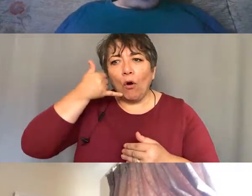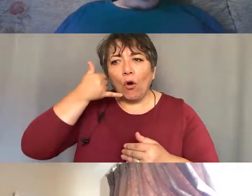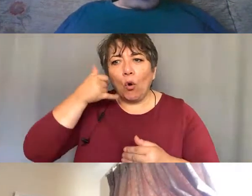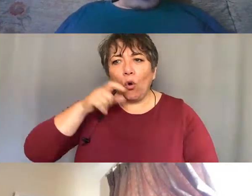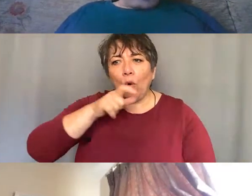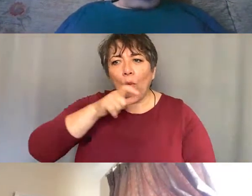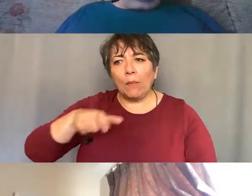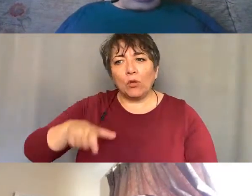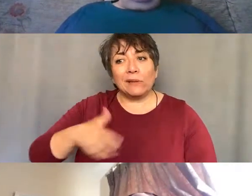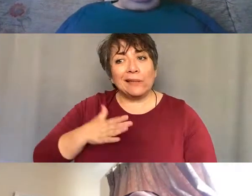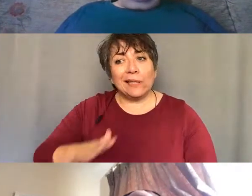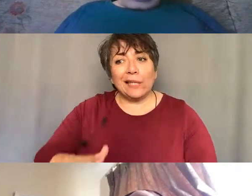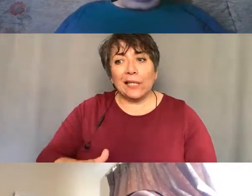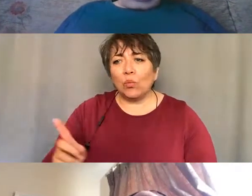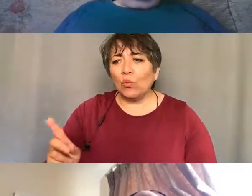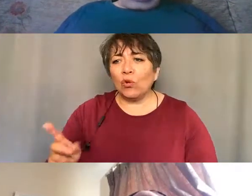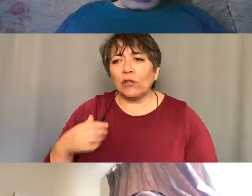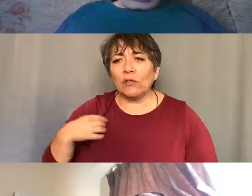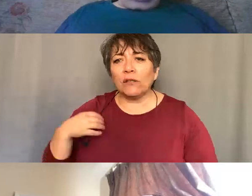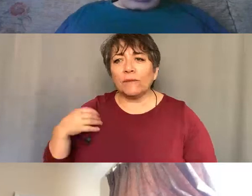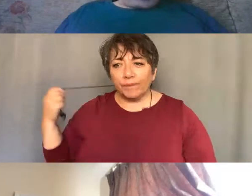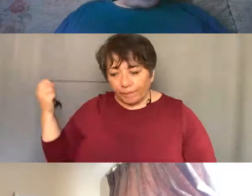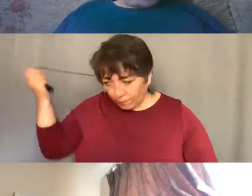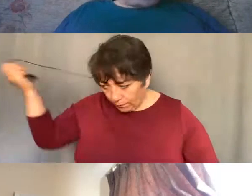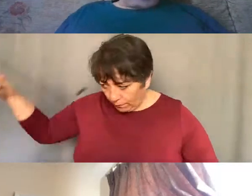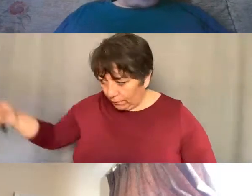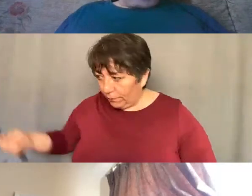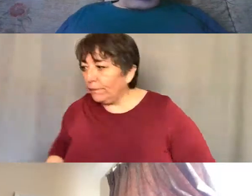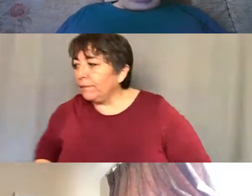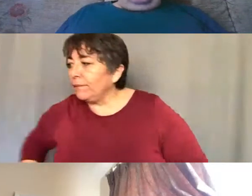you did cover it in your presentation.